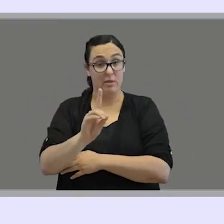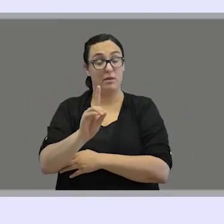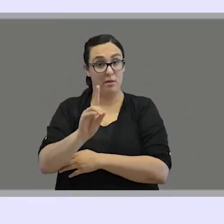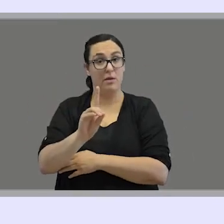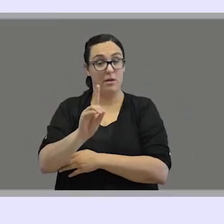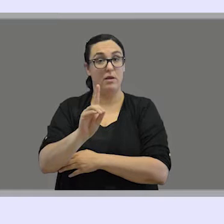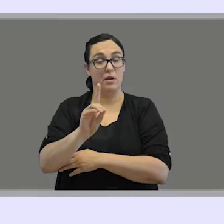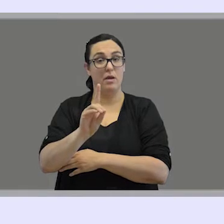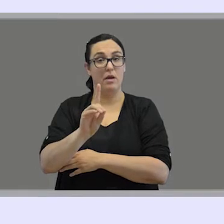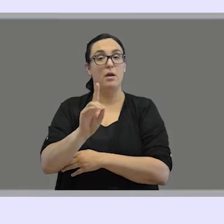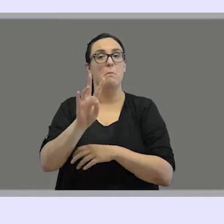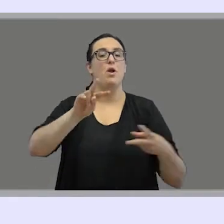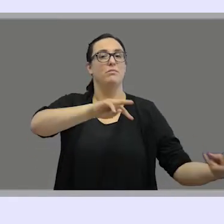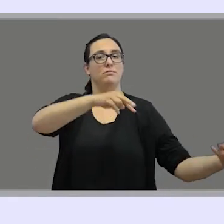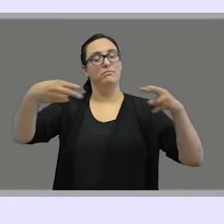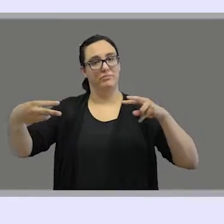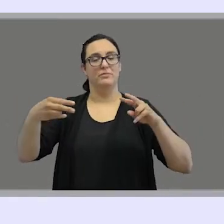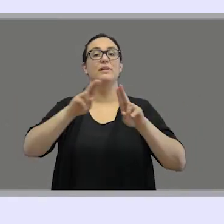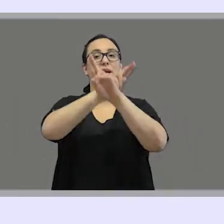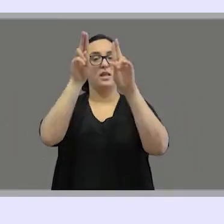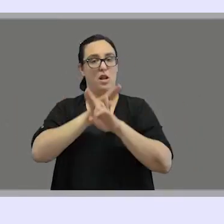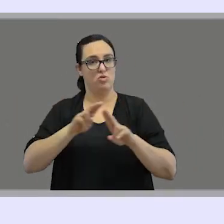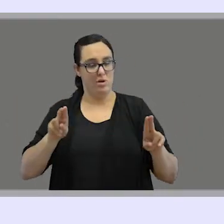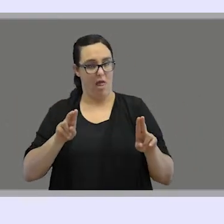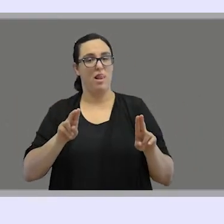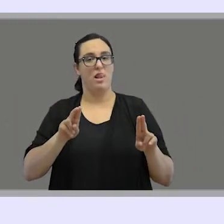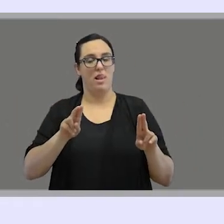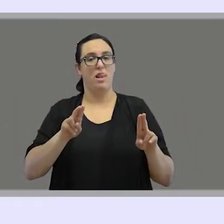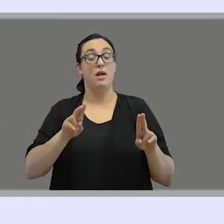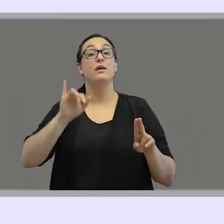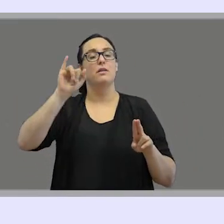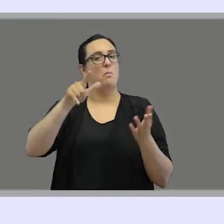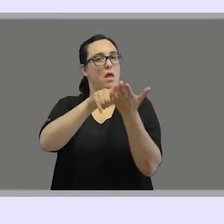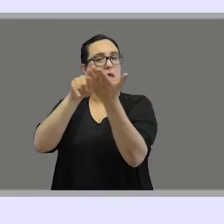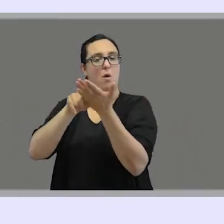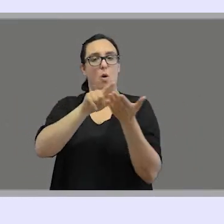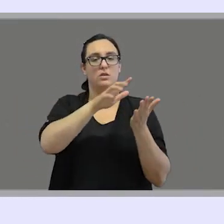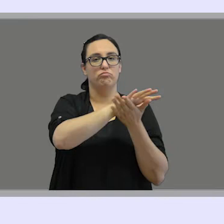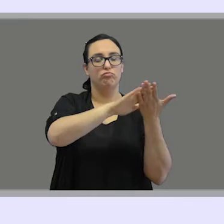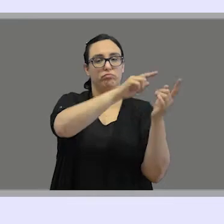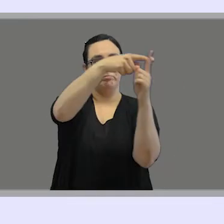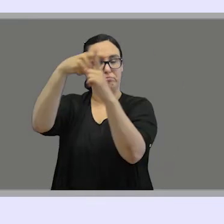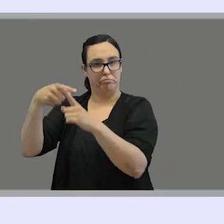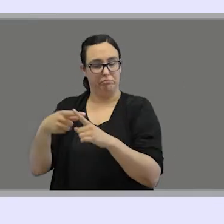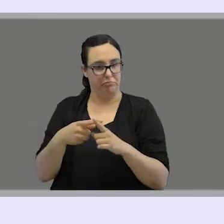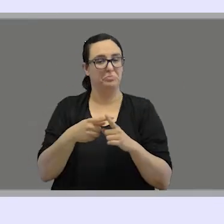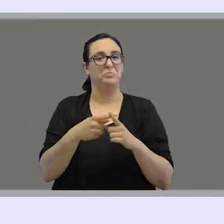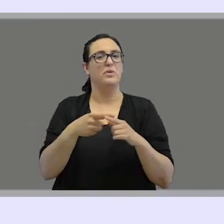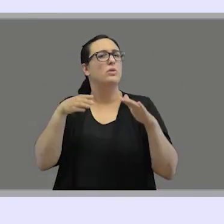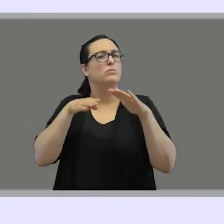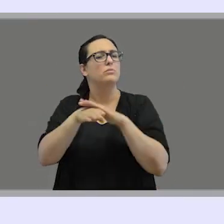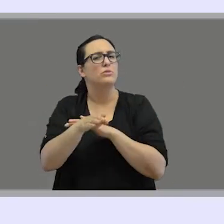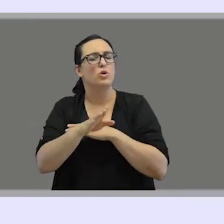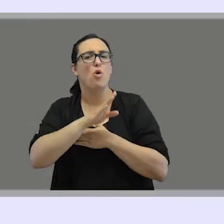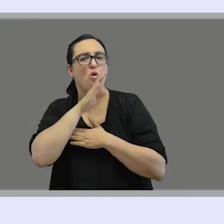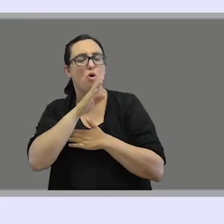that is interpreted into International Sign System and other sign languages. You can find all the versions